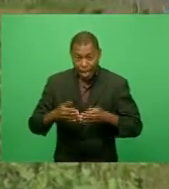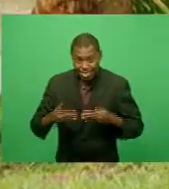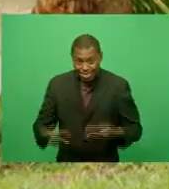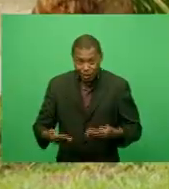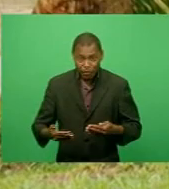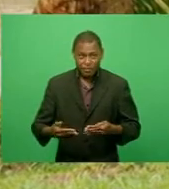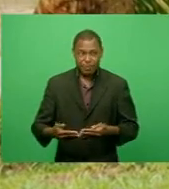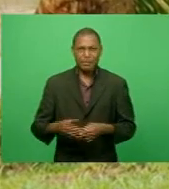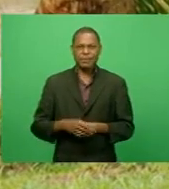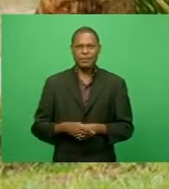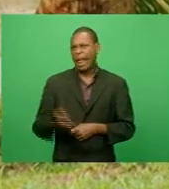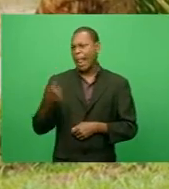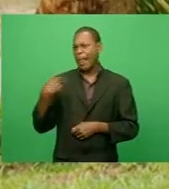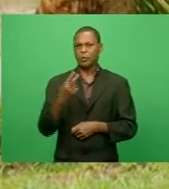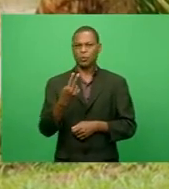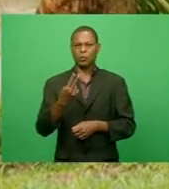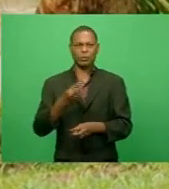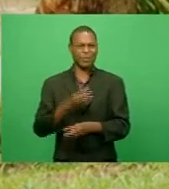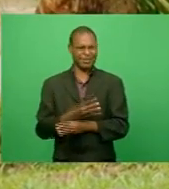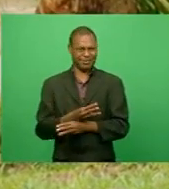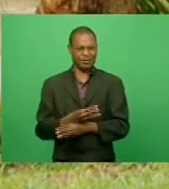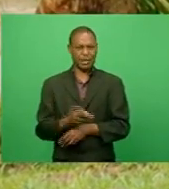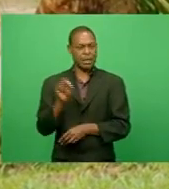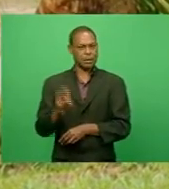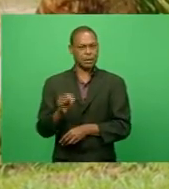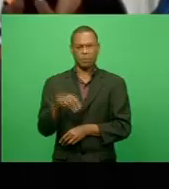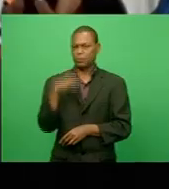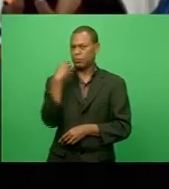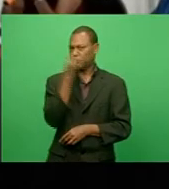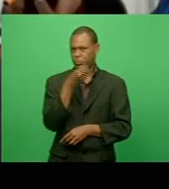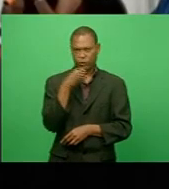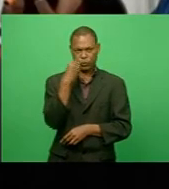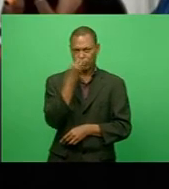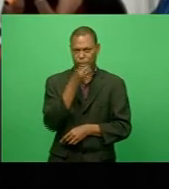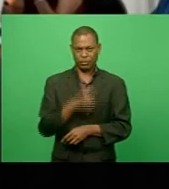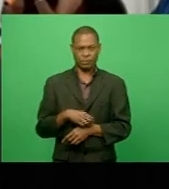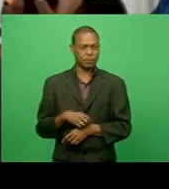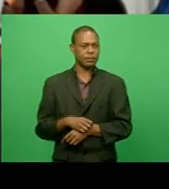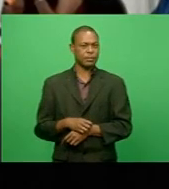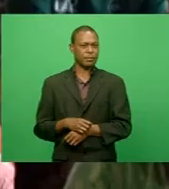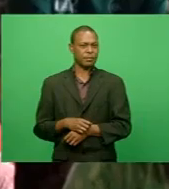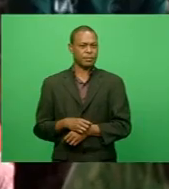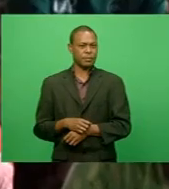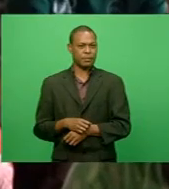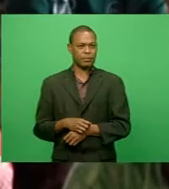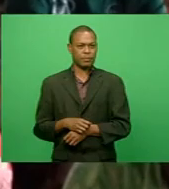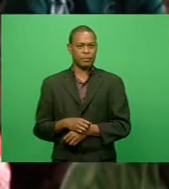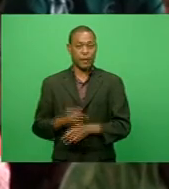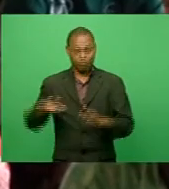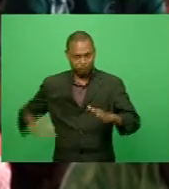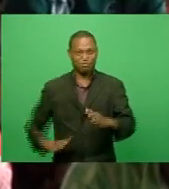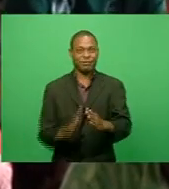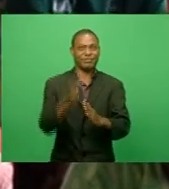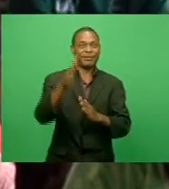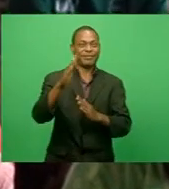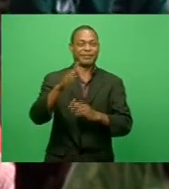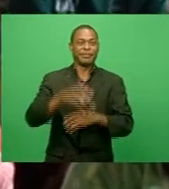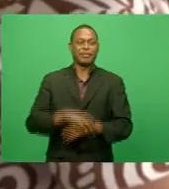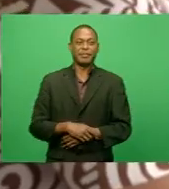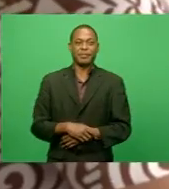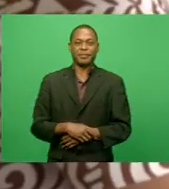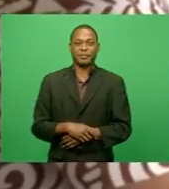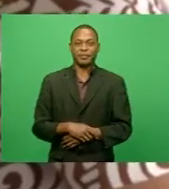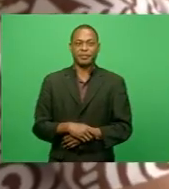2 months, we've seen the need for food, especially in Nengi, has gone through the roof. To cushion the effects